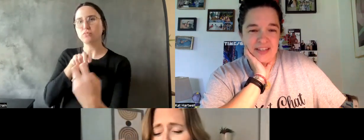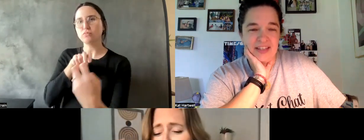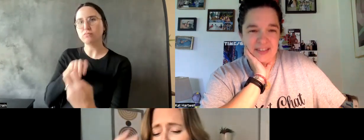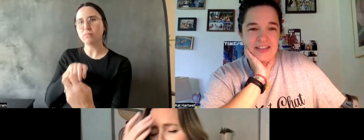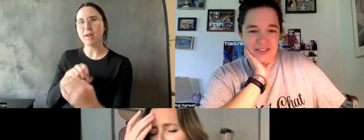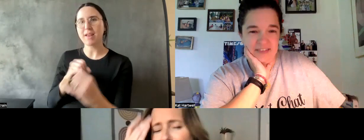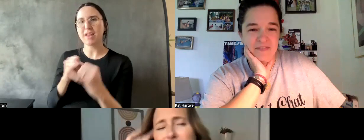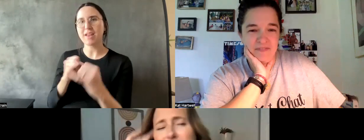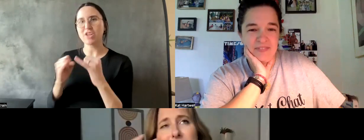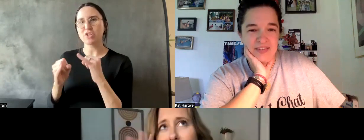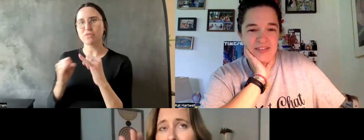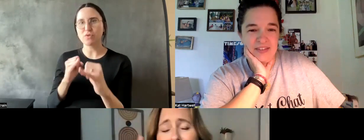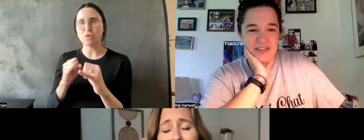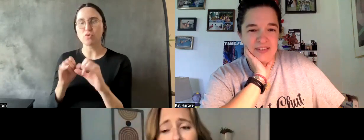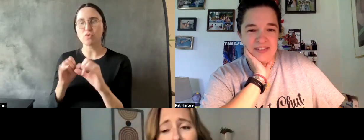other.